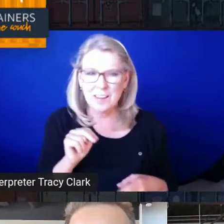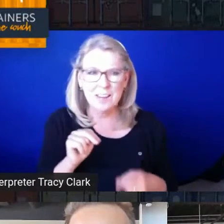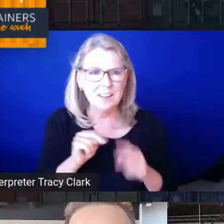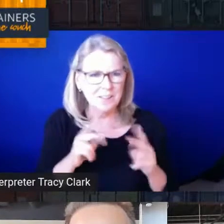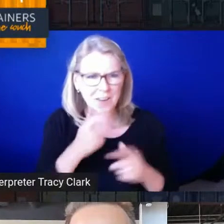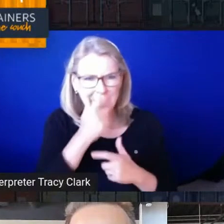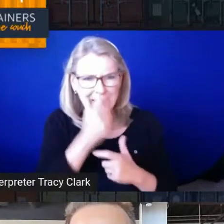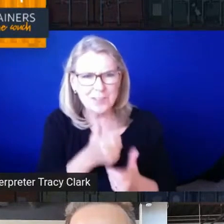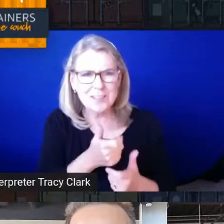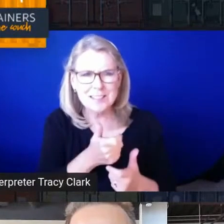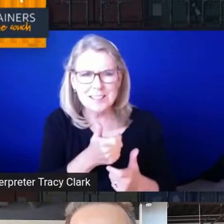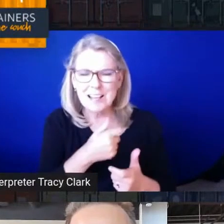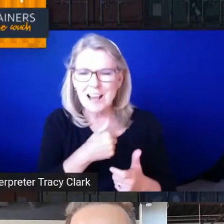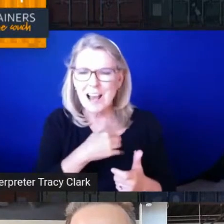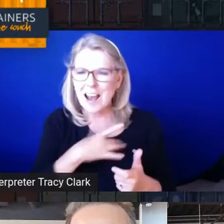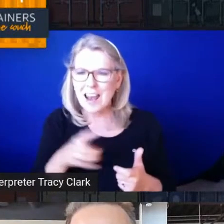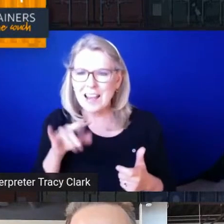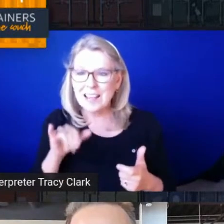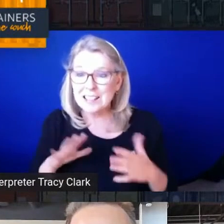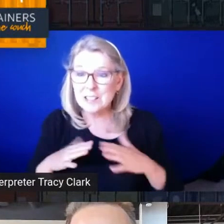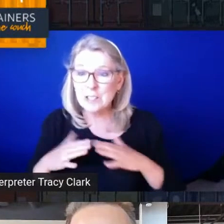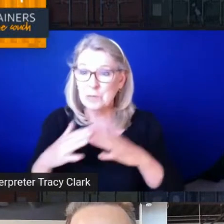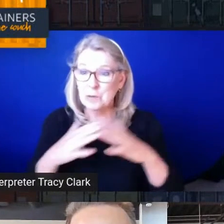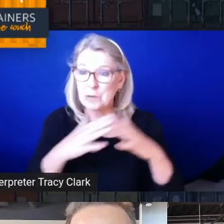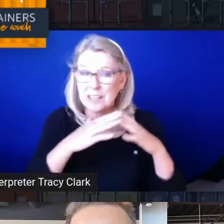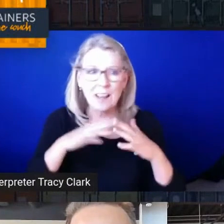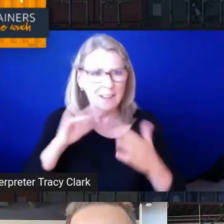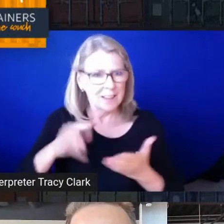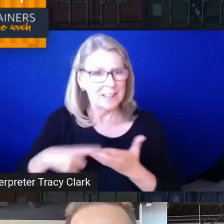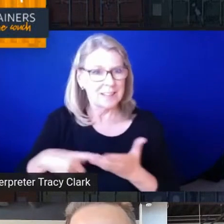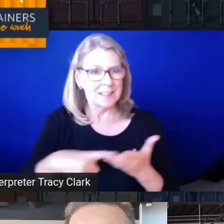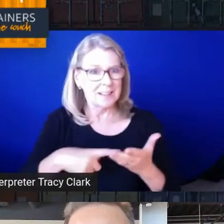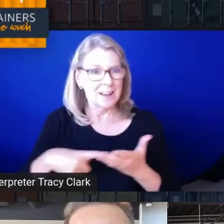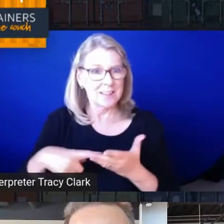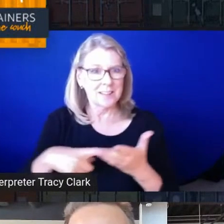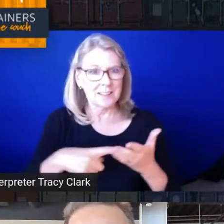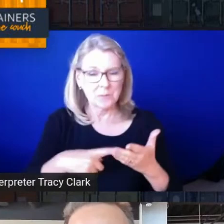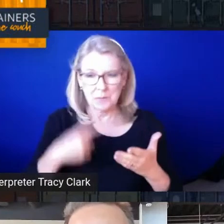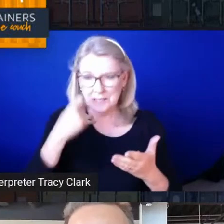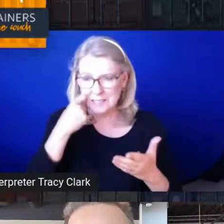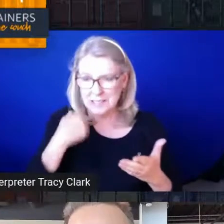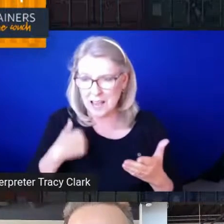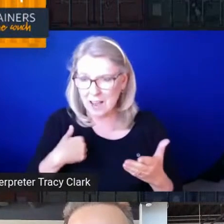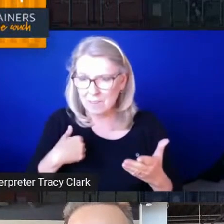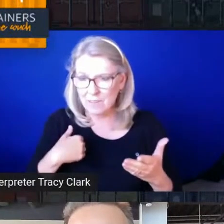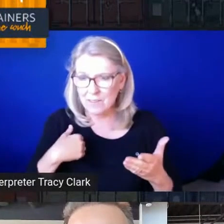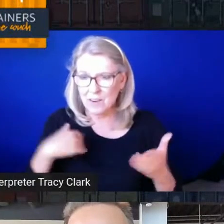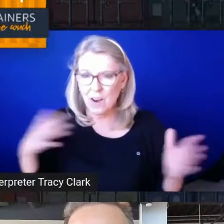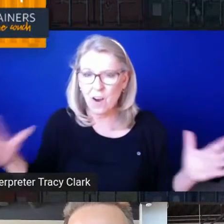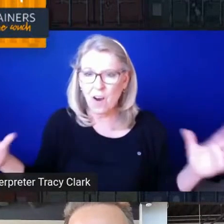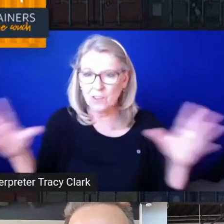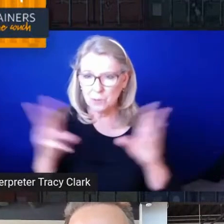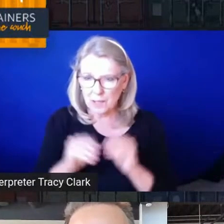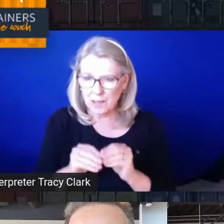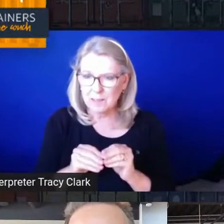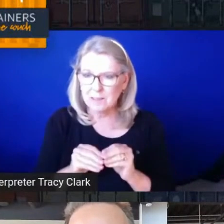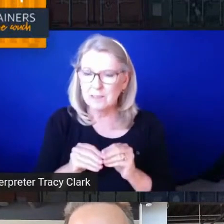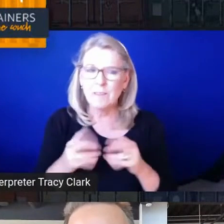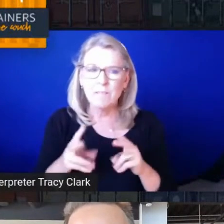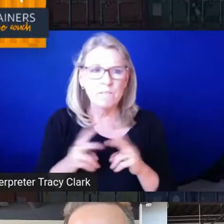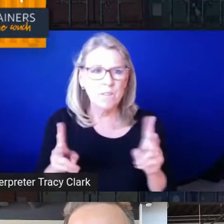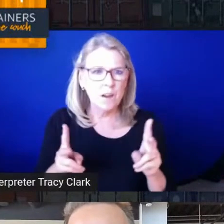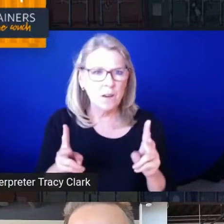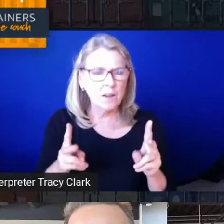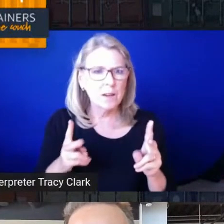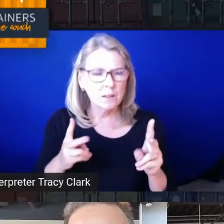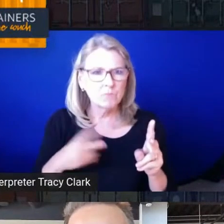like also the community and the discussion we just had all together. So it's very enriching. So